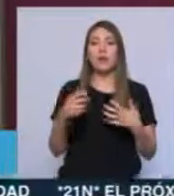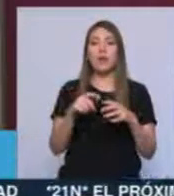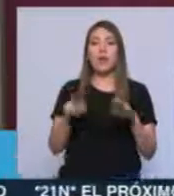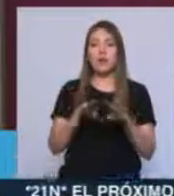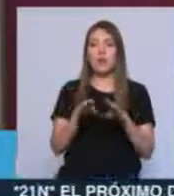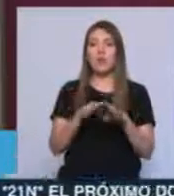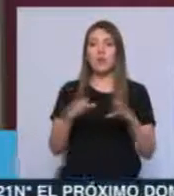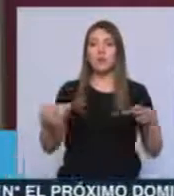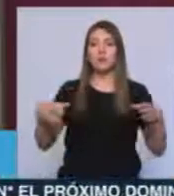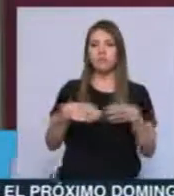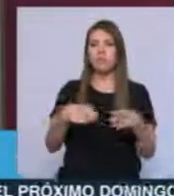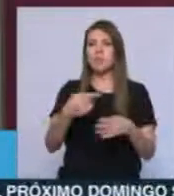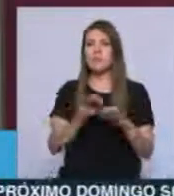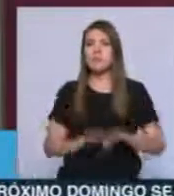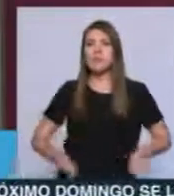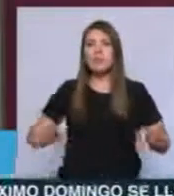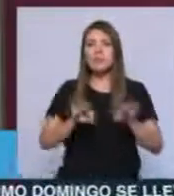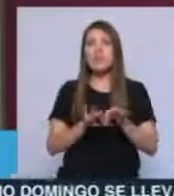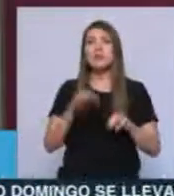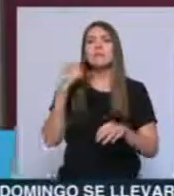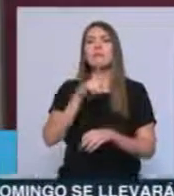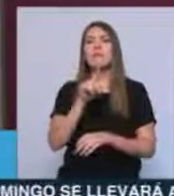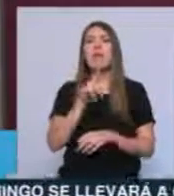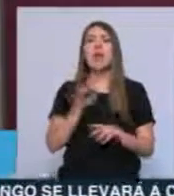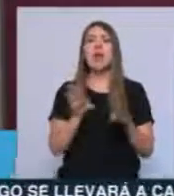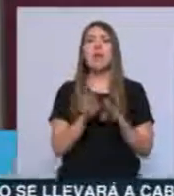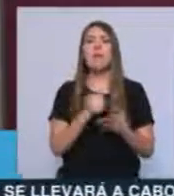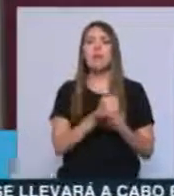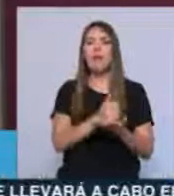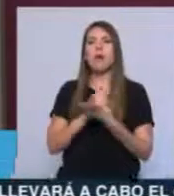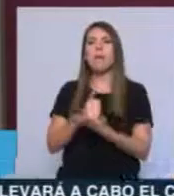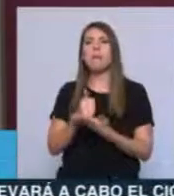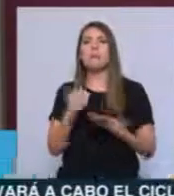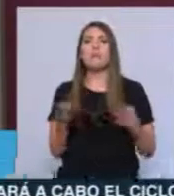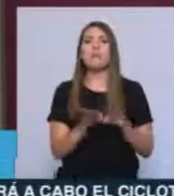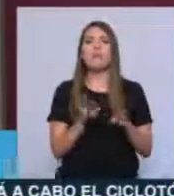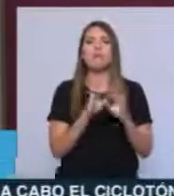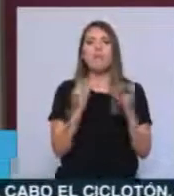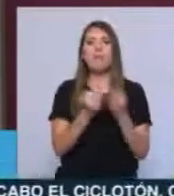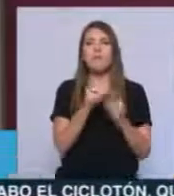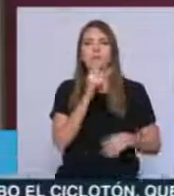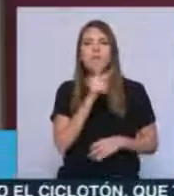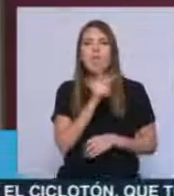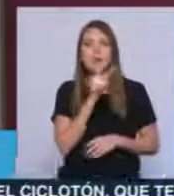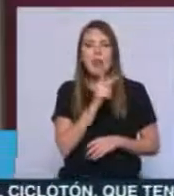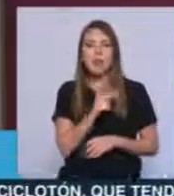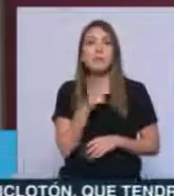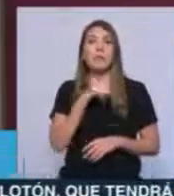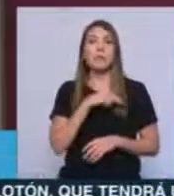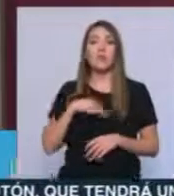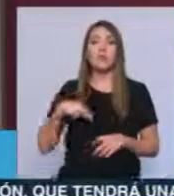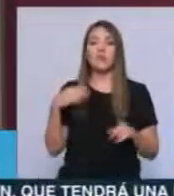to sum up Rotary in one or two sentences. But if you were to, you would have to say, our